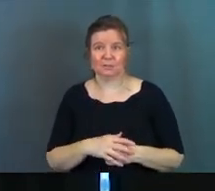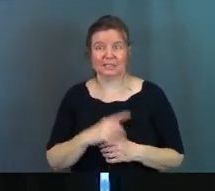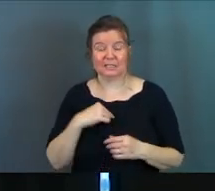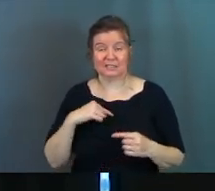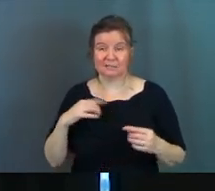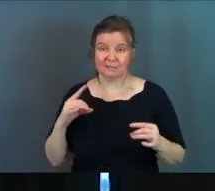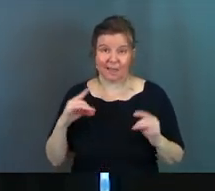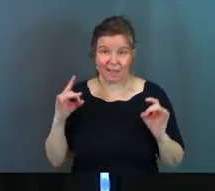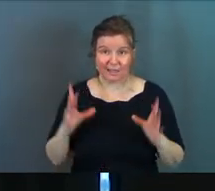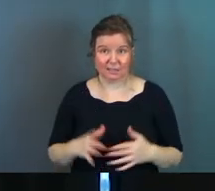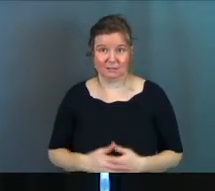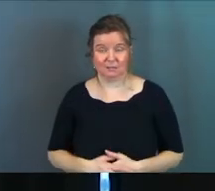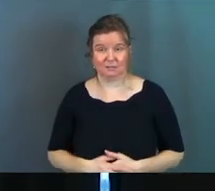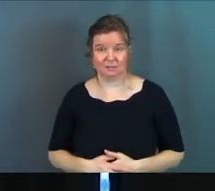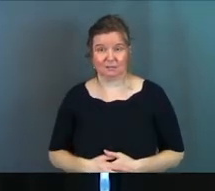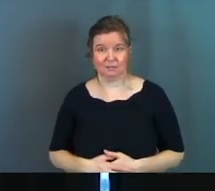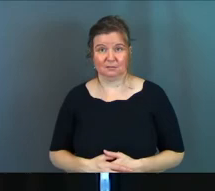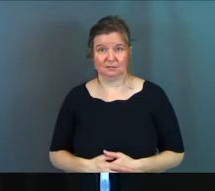It's agony.